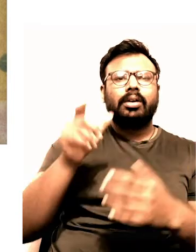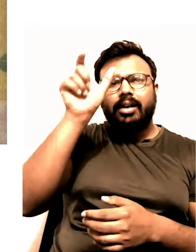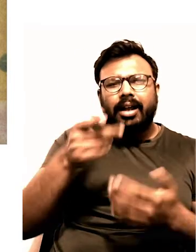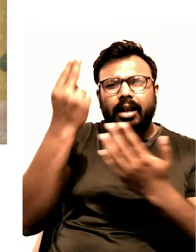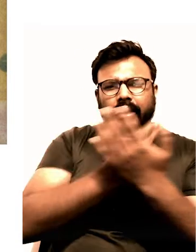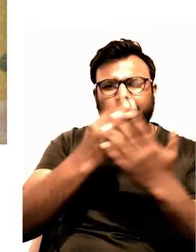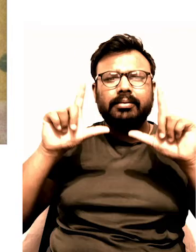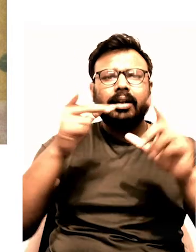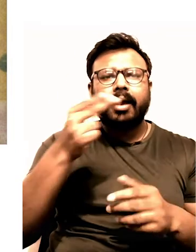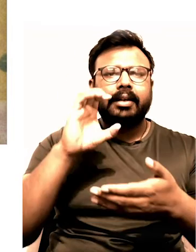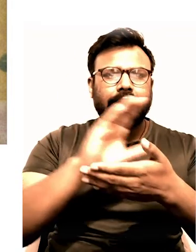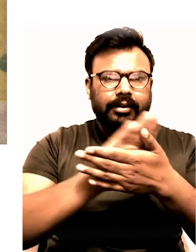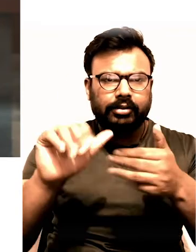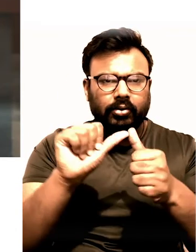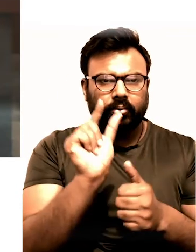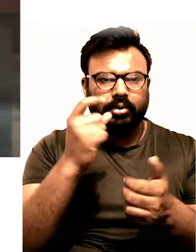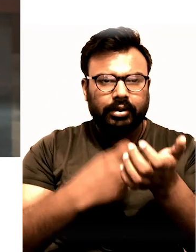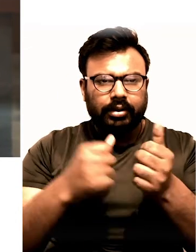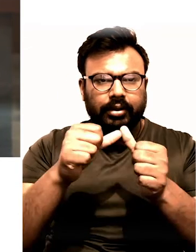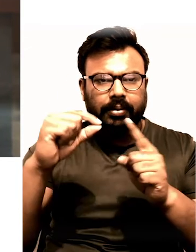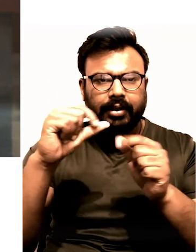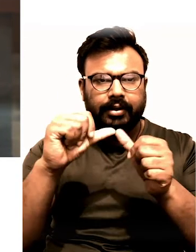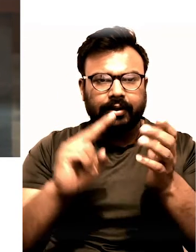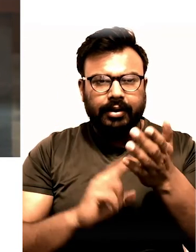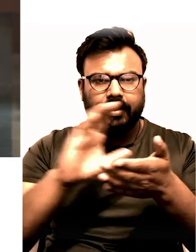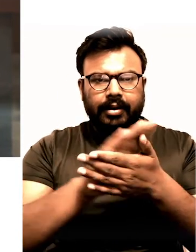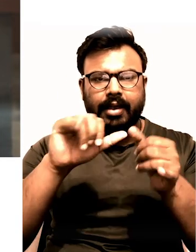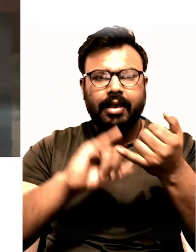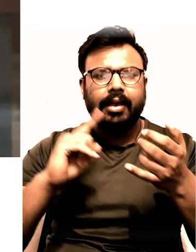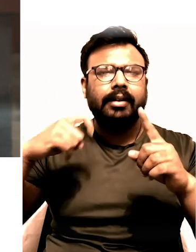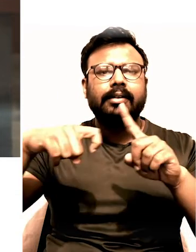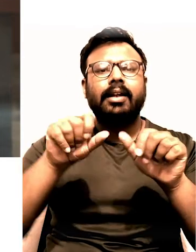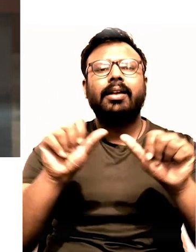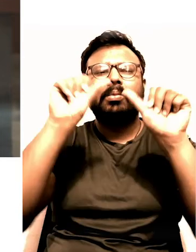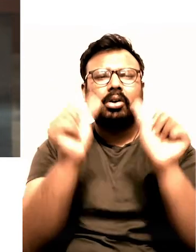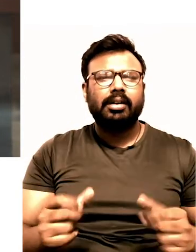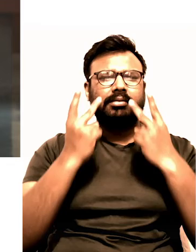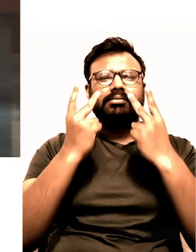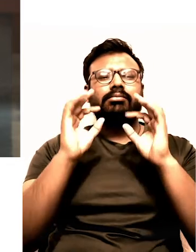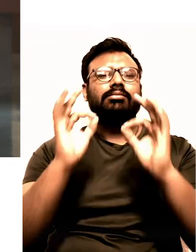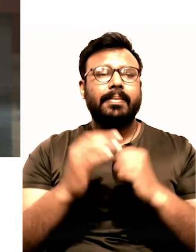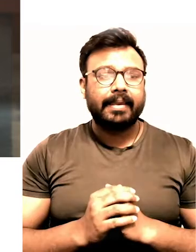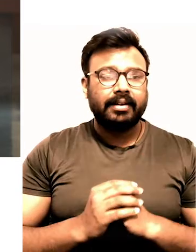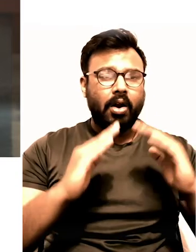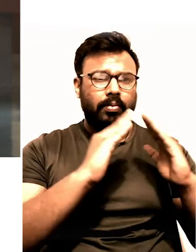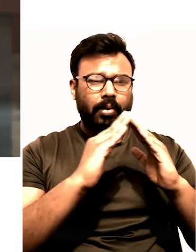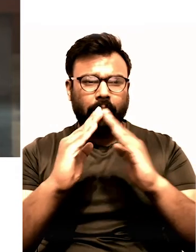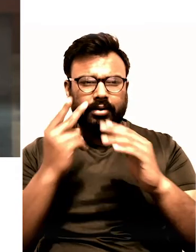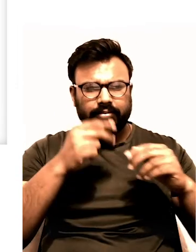symbolic motifs, and flat background are all the defining features of this unique Chaura Panchachika